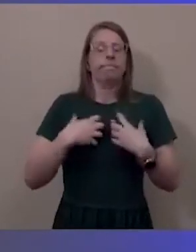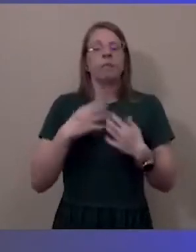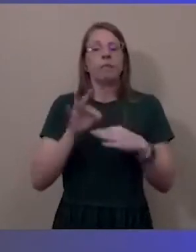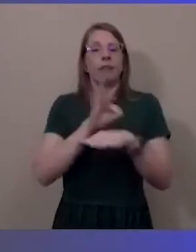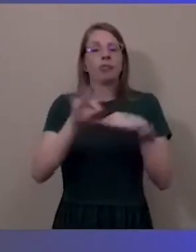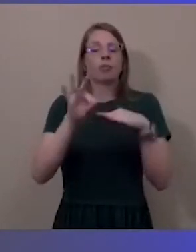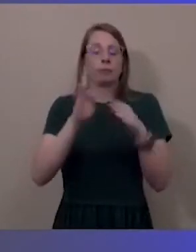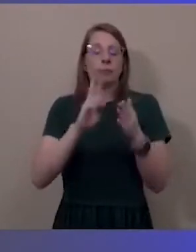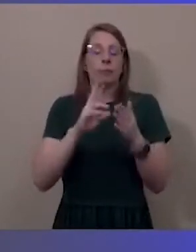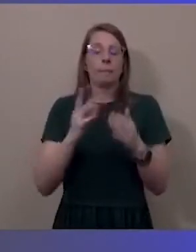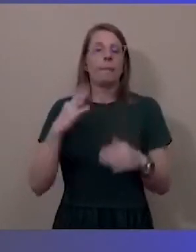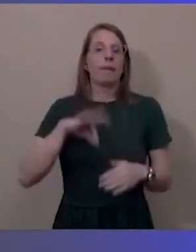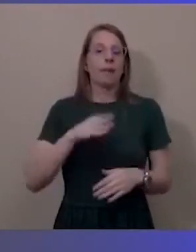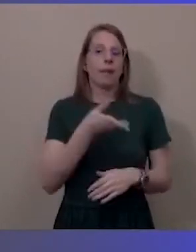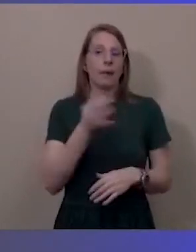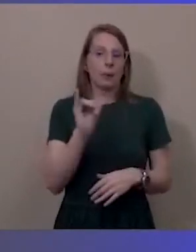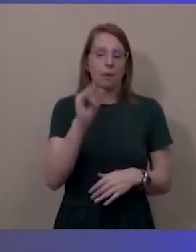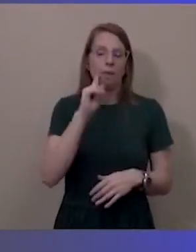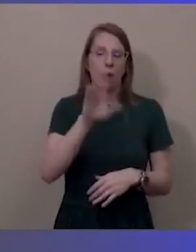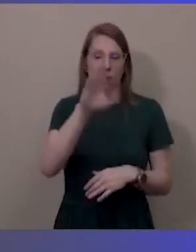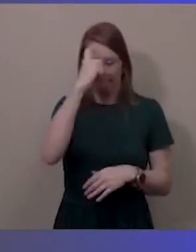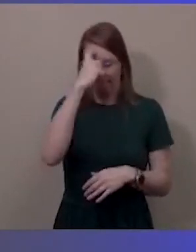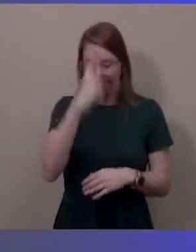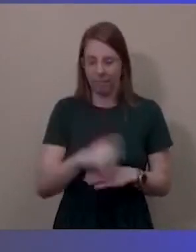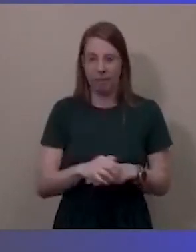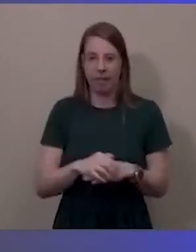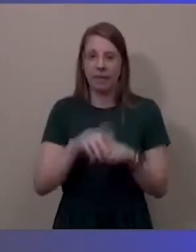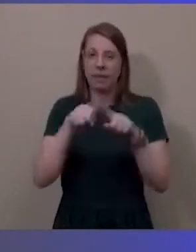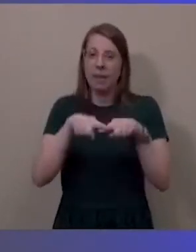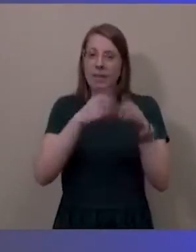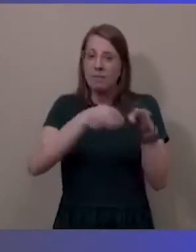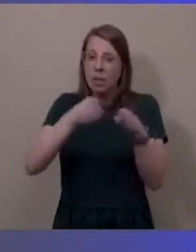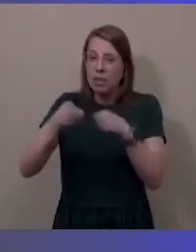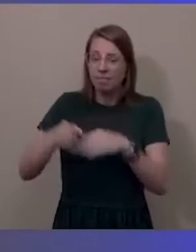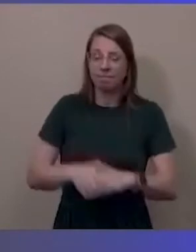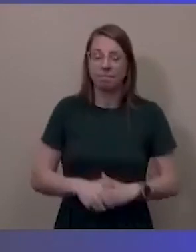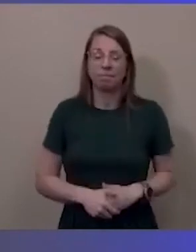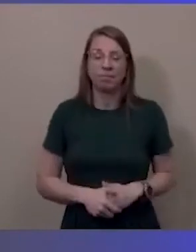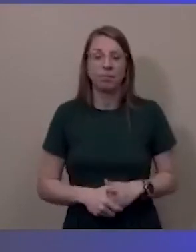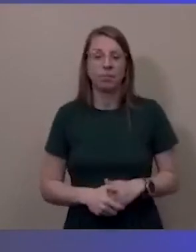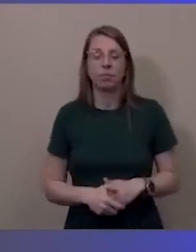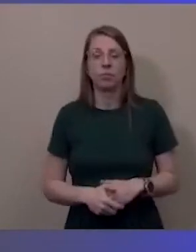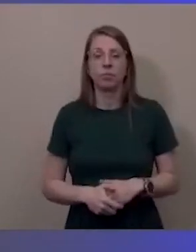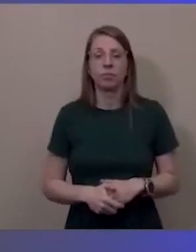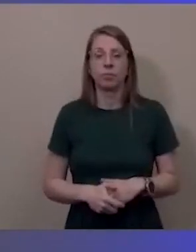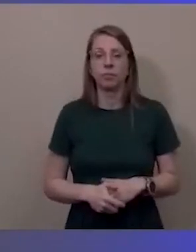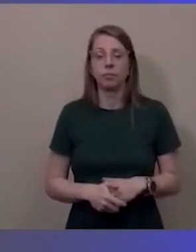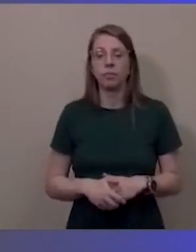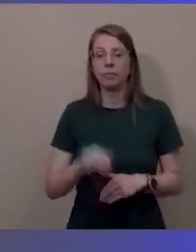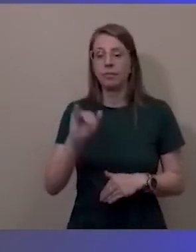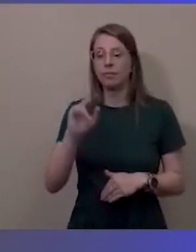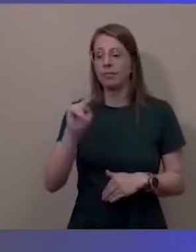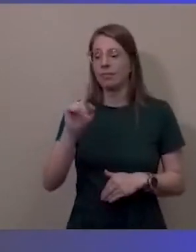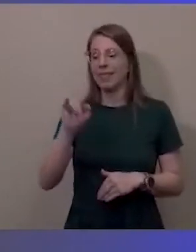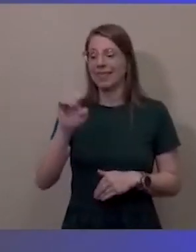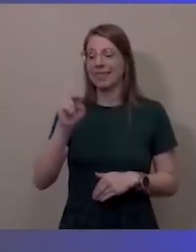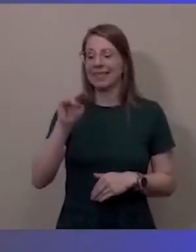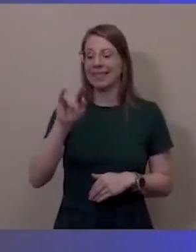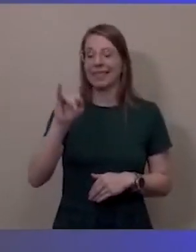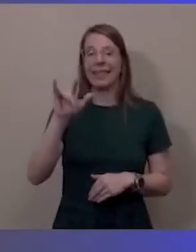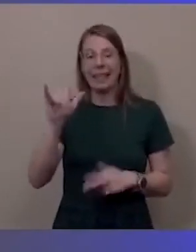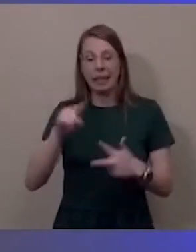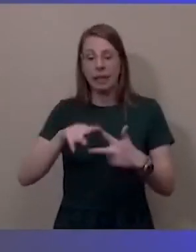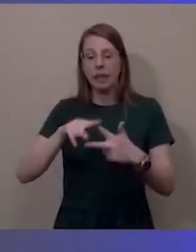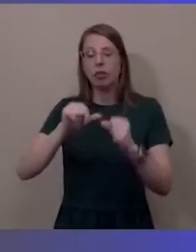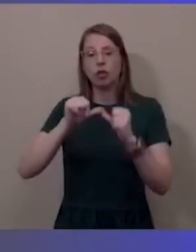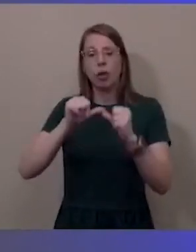think there's some benefit there to the brain. And so it's individualized, and something like intensity matters, duration matters.